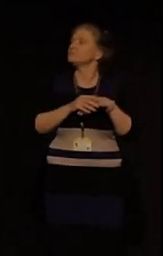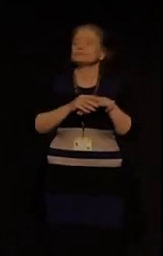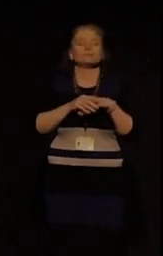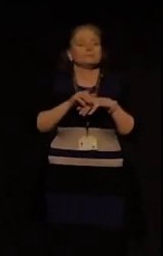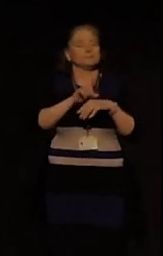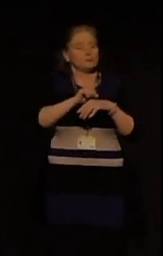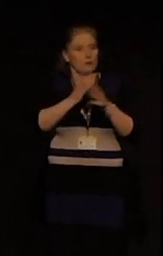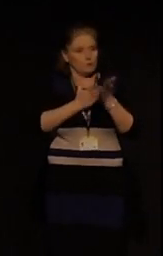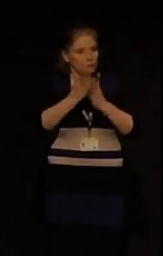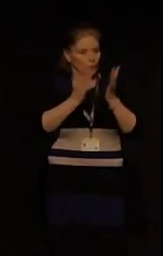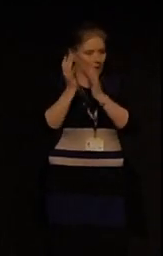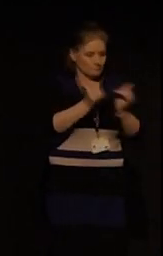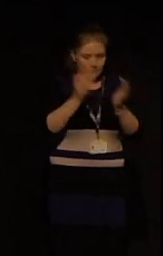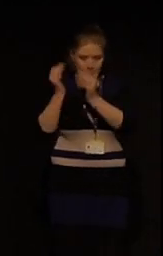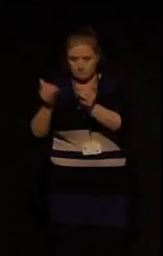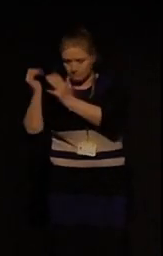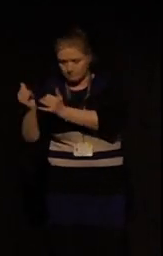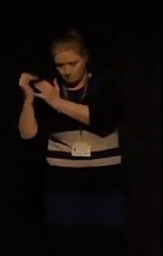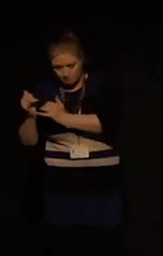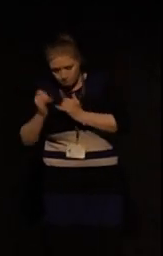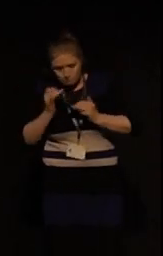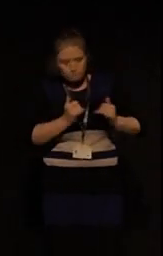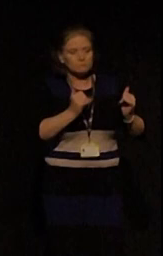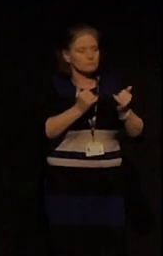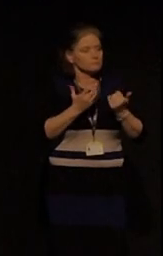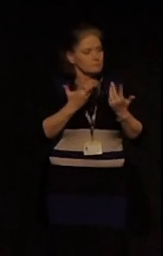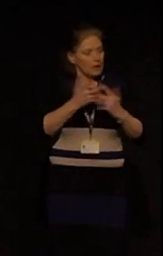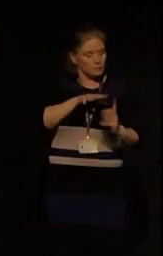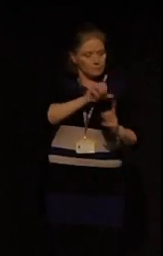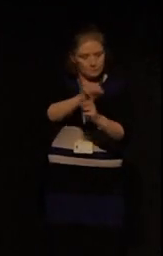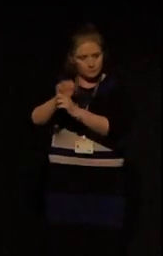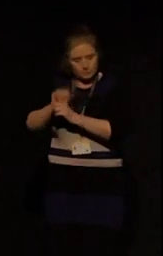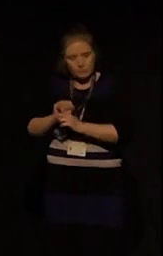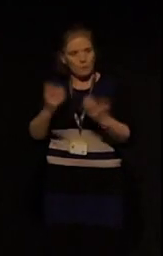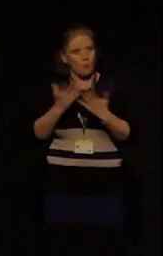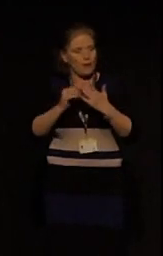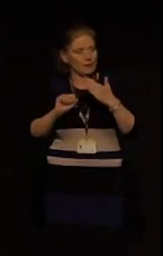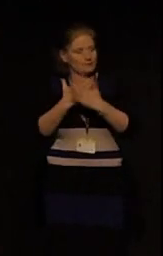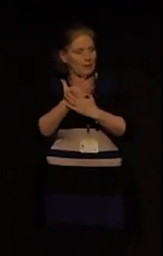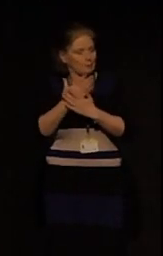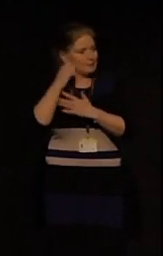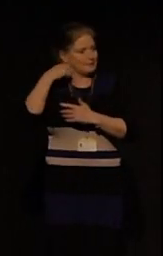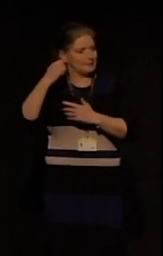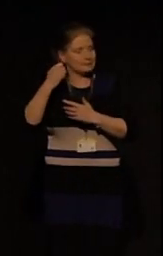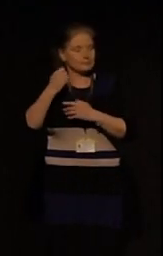of experiments to try to identify where the tinnitus generators might reside.